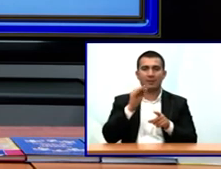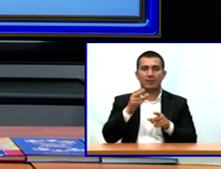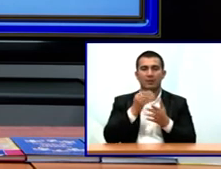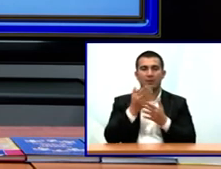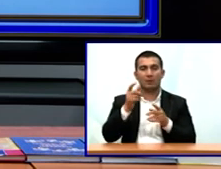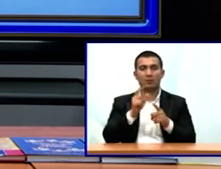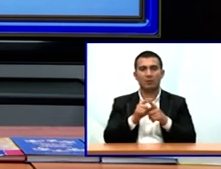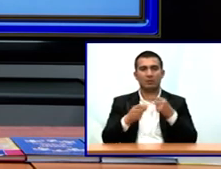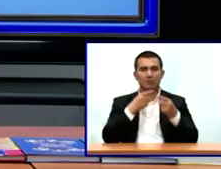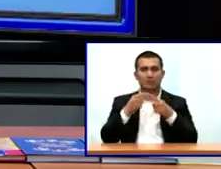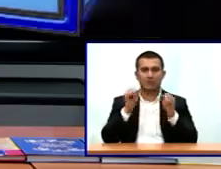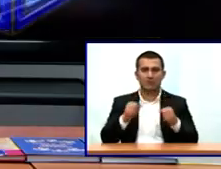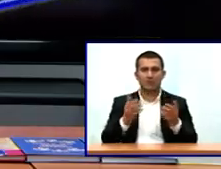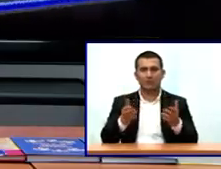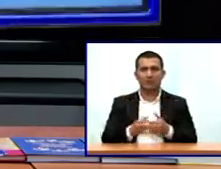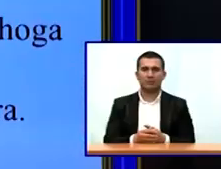hisoblanadi.